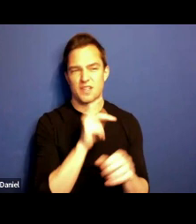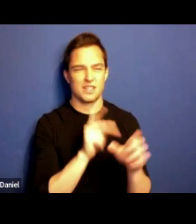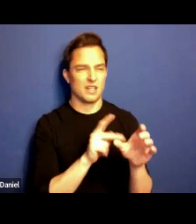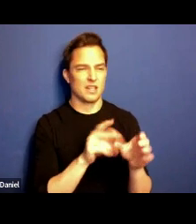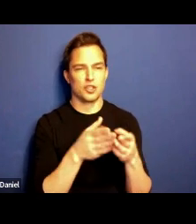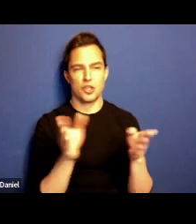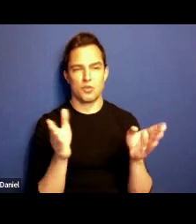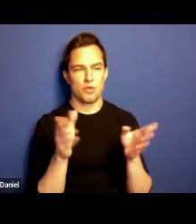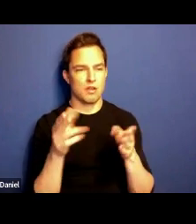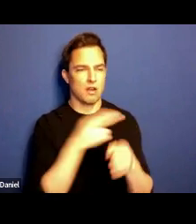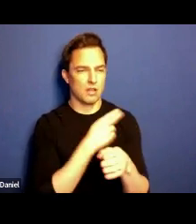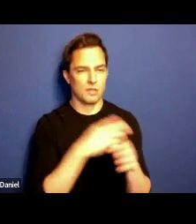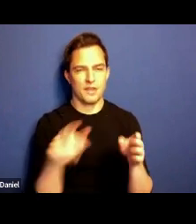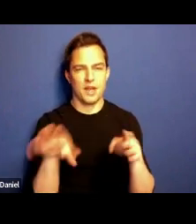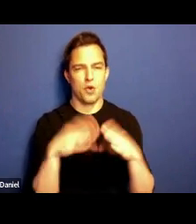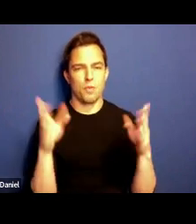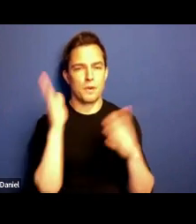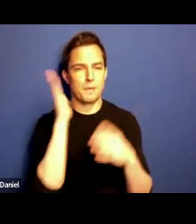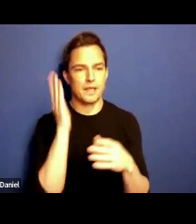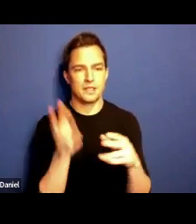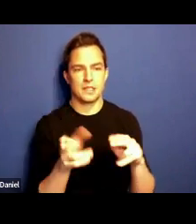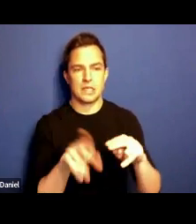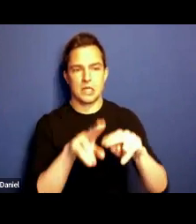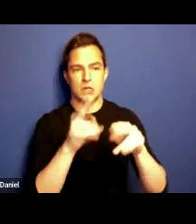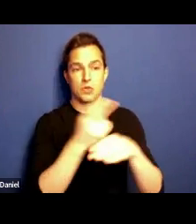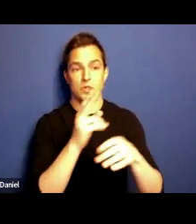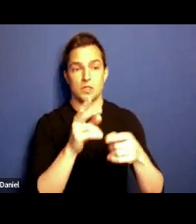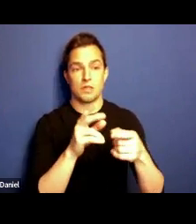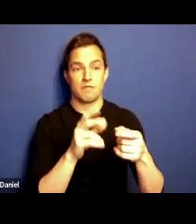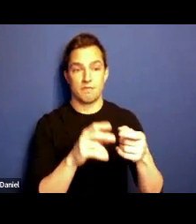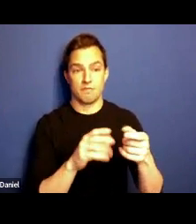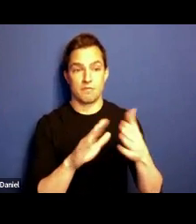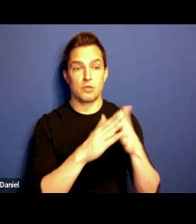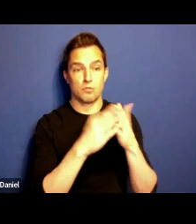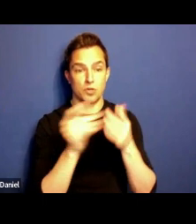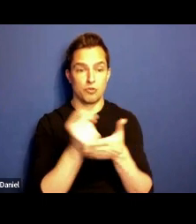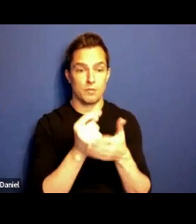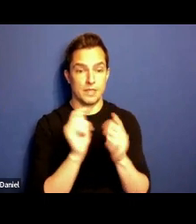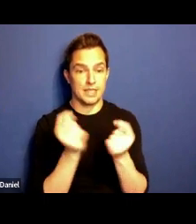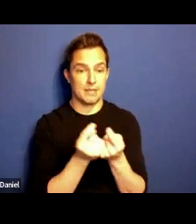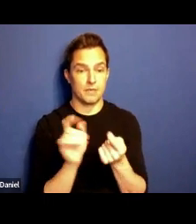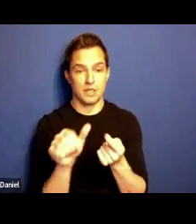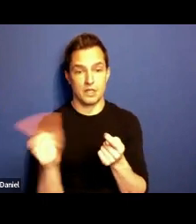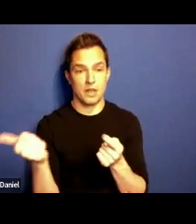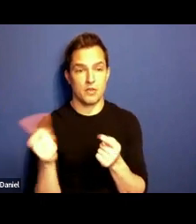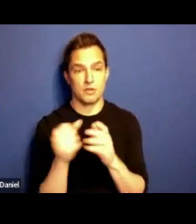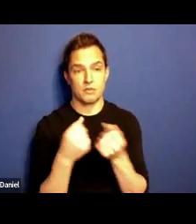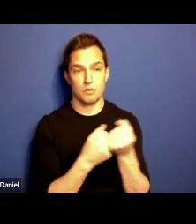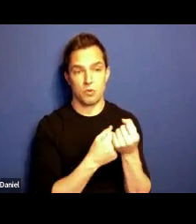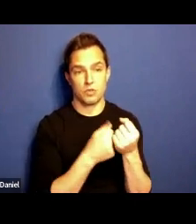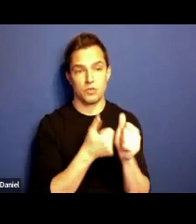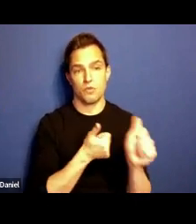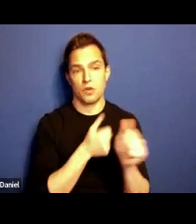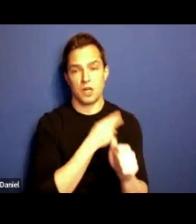hospitals, to open beds. There's increased use of assertive community treatment teams and other supports to avoid hospitalization